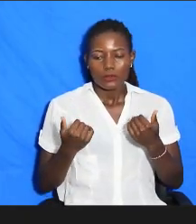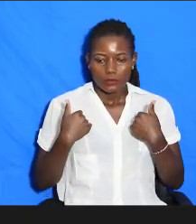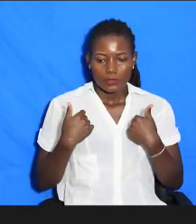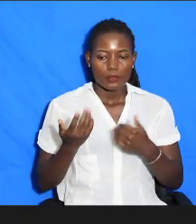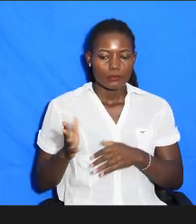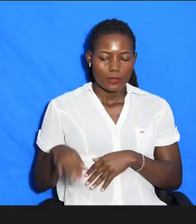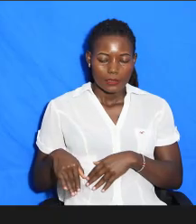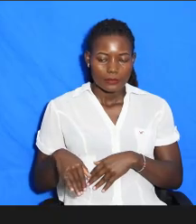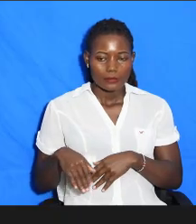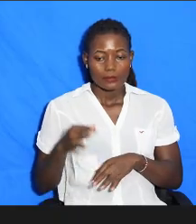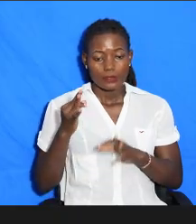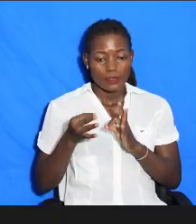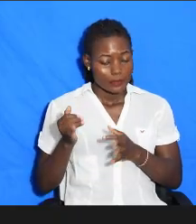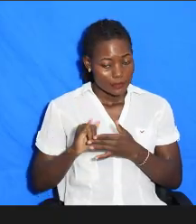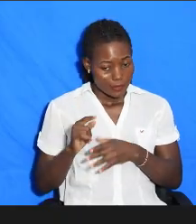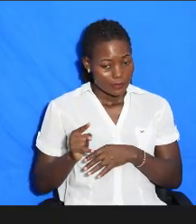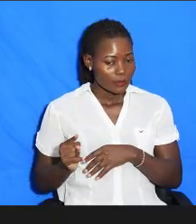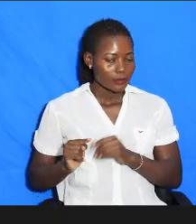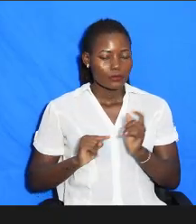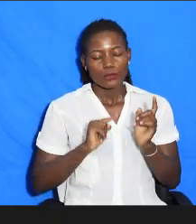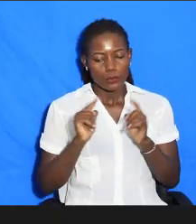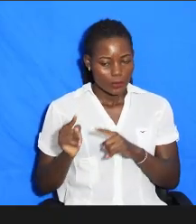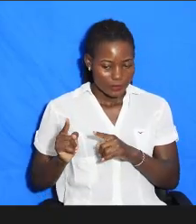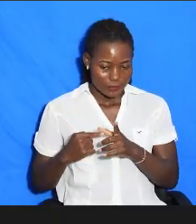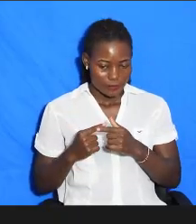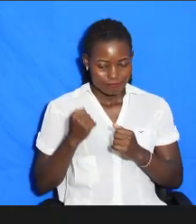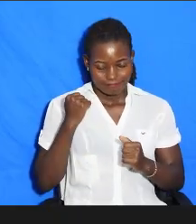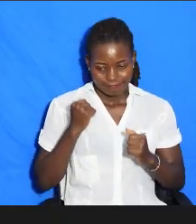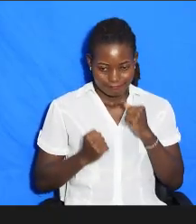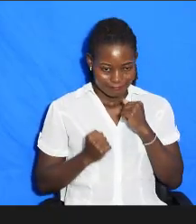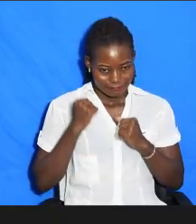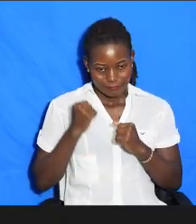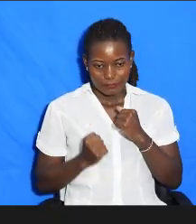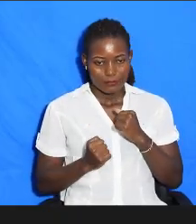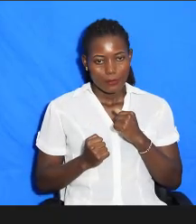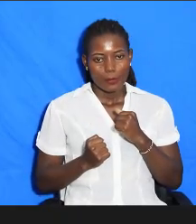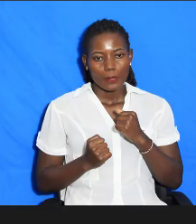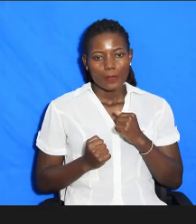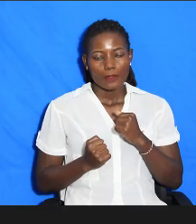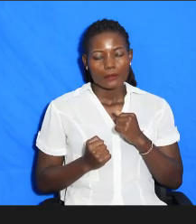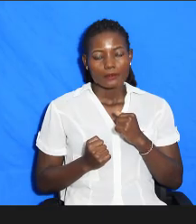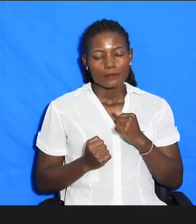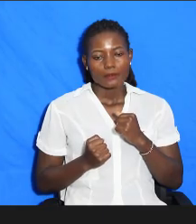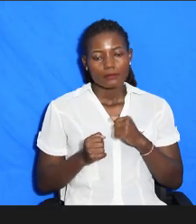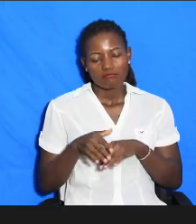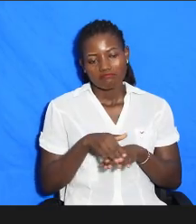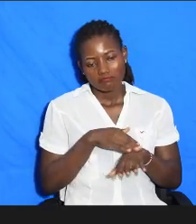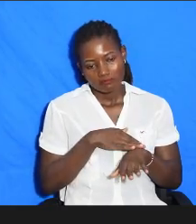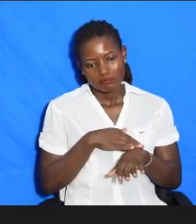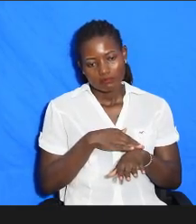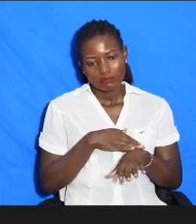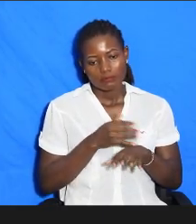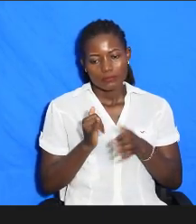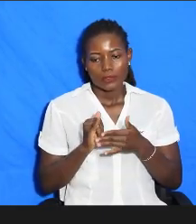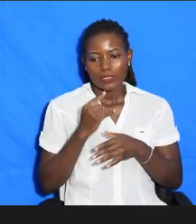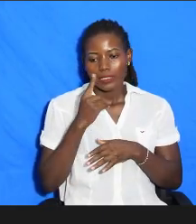that. So if that day you showed up and you ran um kind of bit slower times, that's